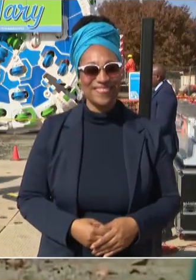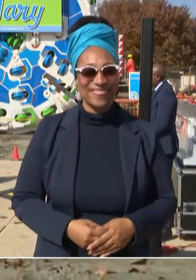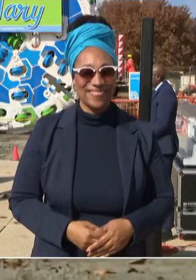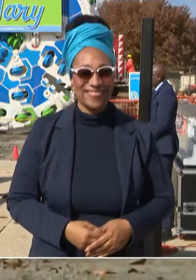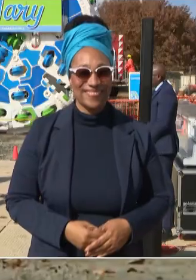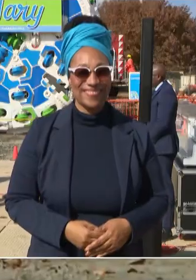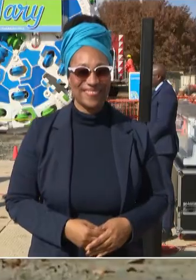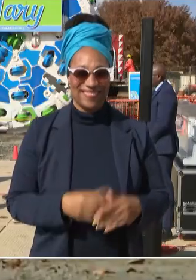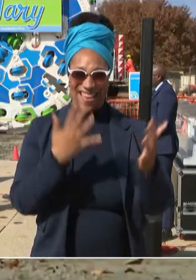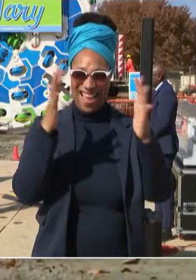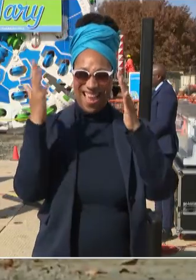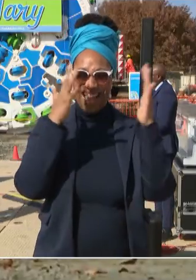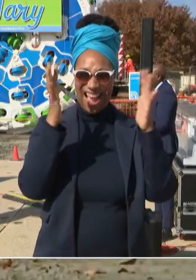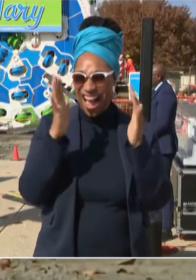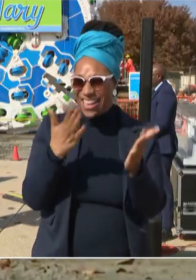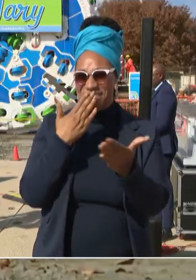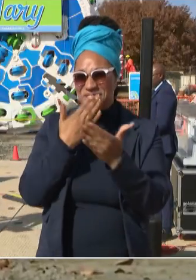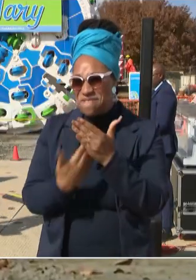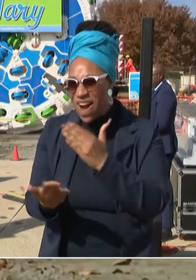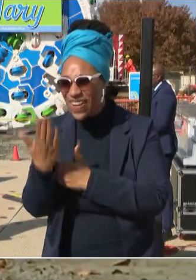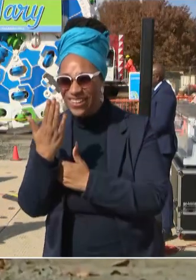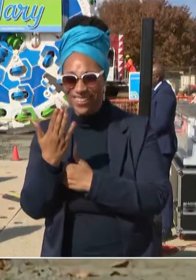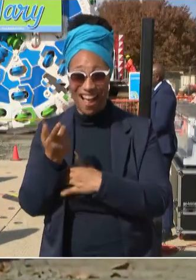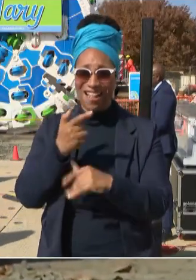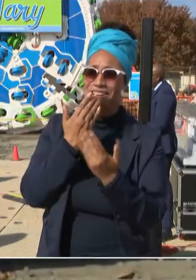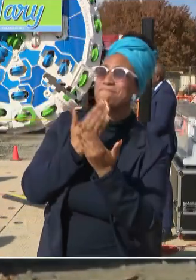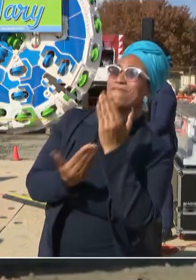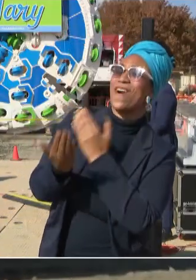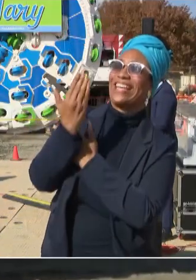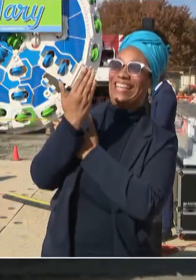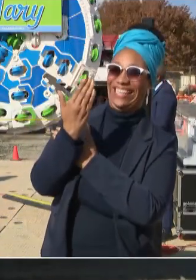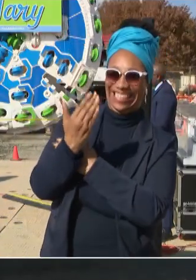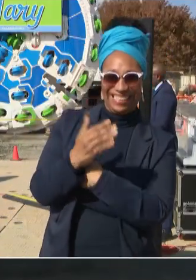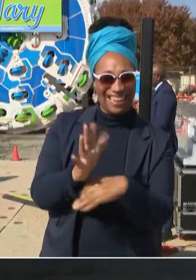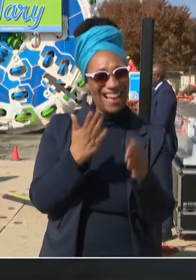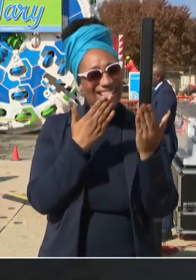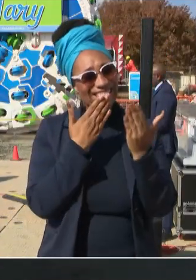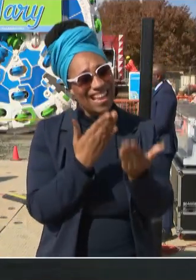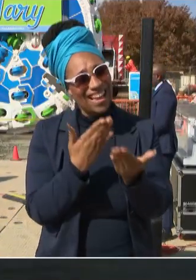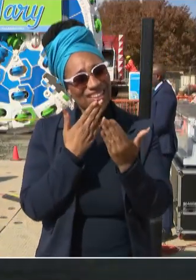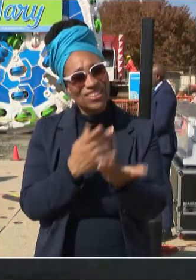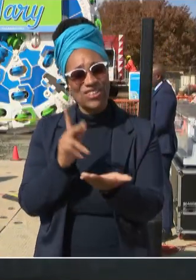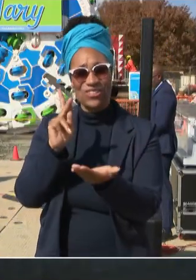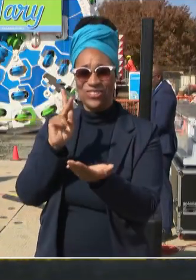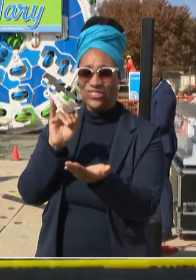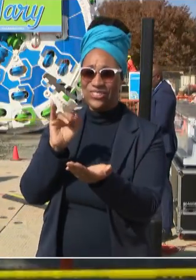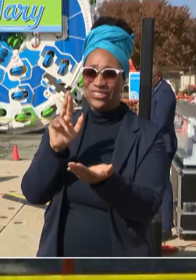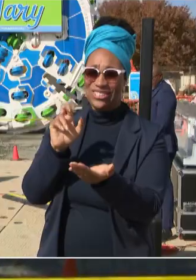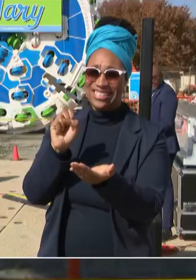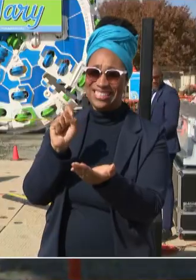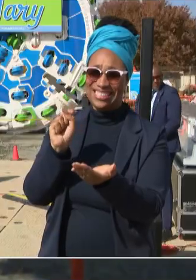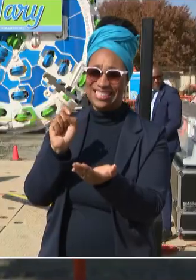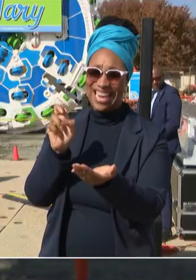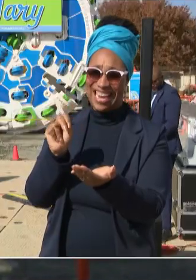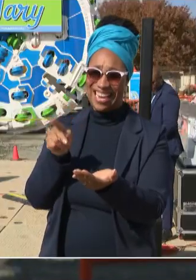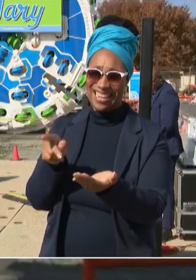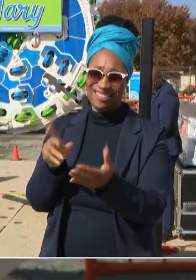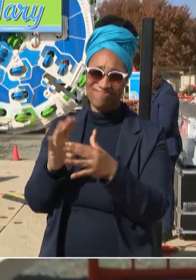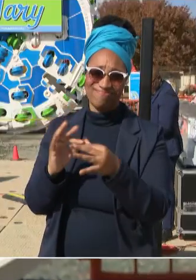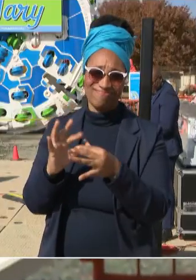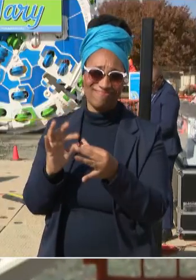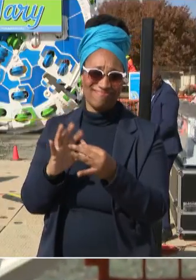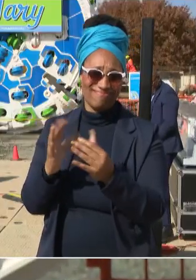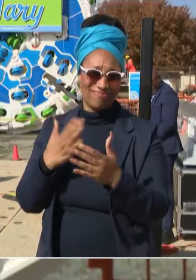Well, good morning, everyone. Thank you, Kirsten. So this is a truly, truly special